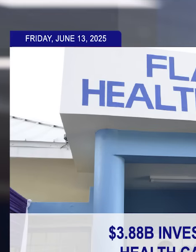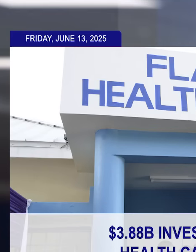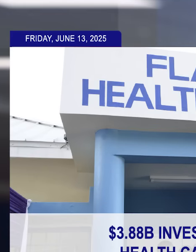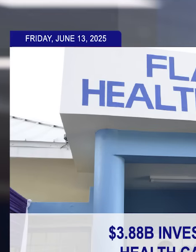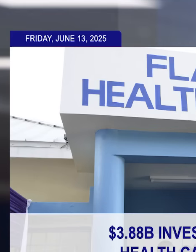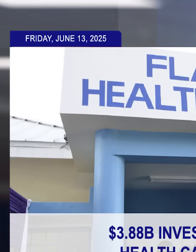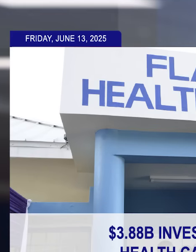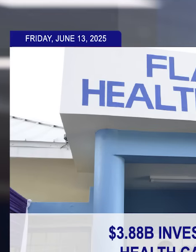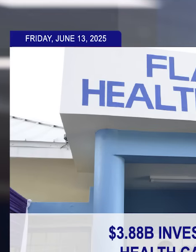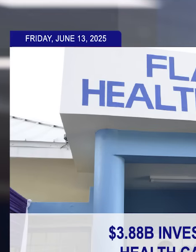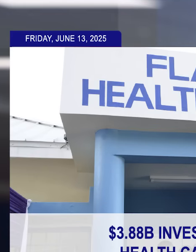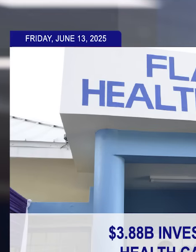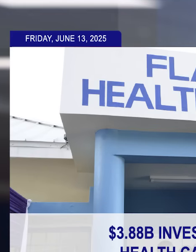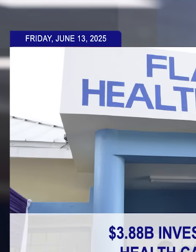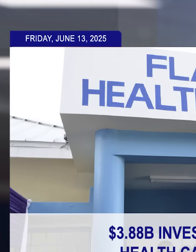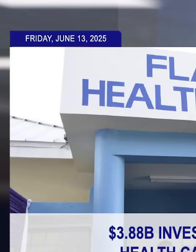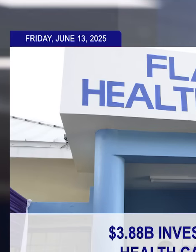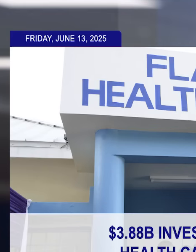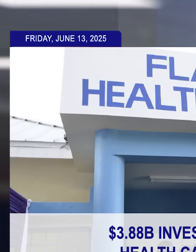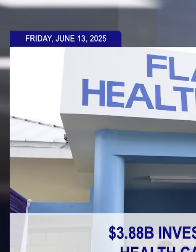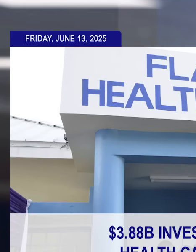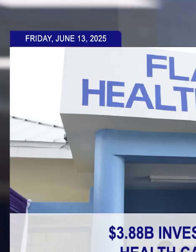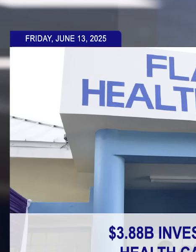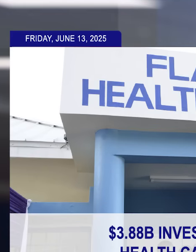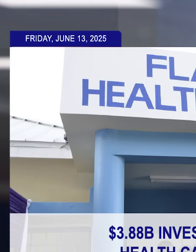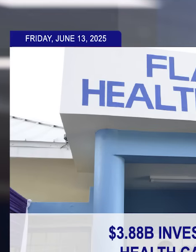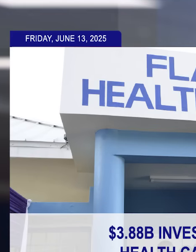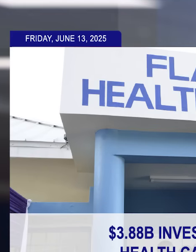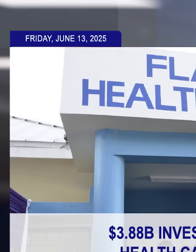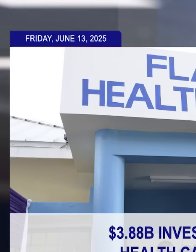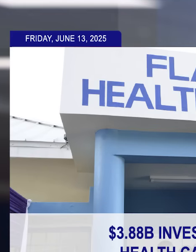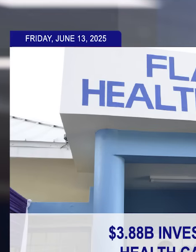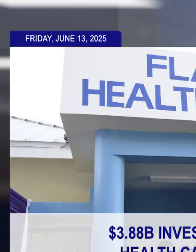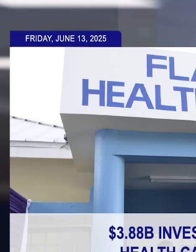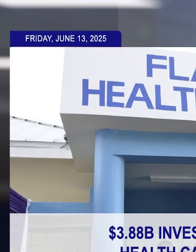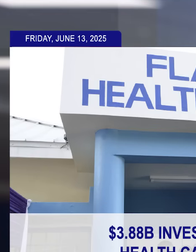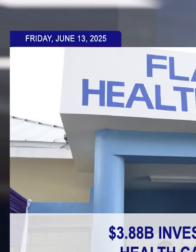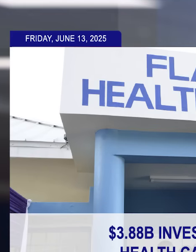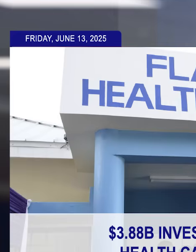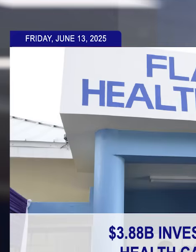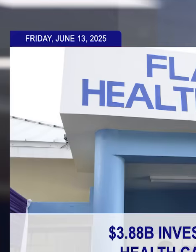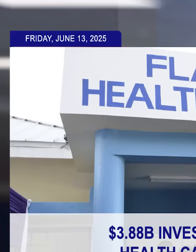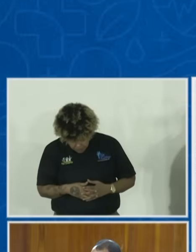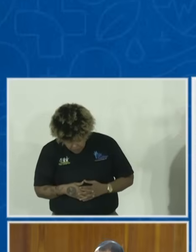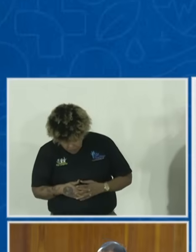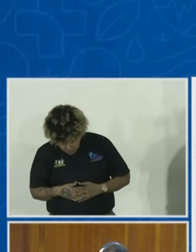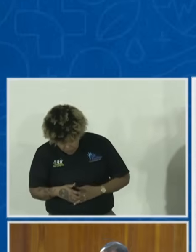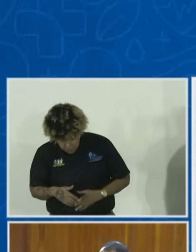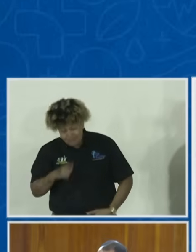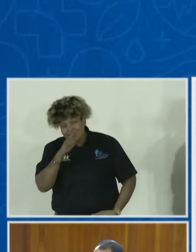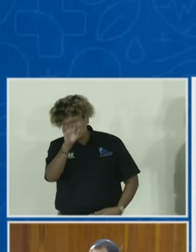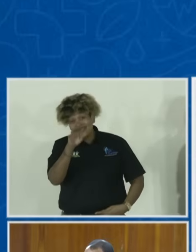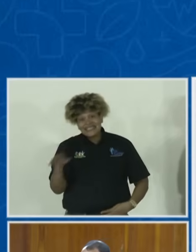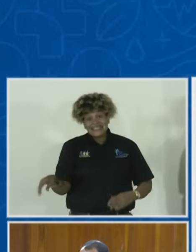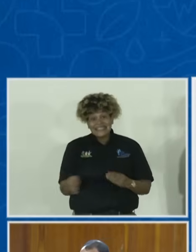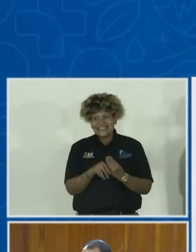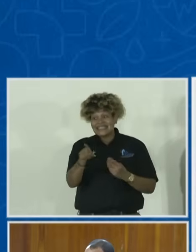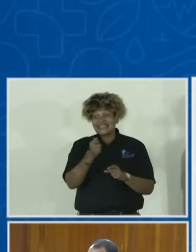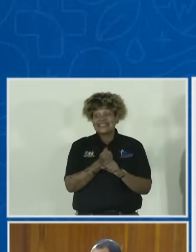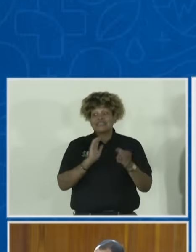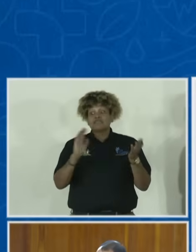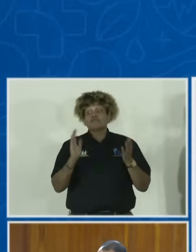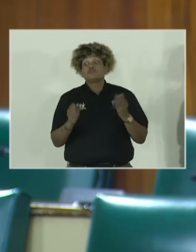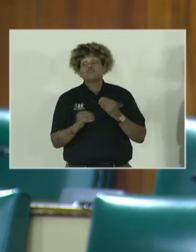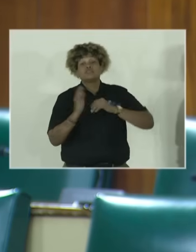funds are delivering more accessible, integrated, and patient-centered care across communities. In addition to the addition of services